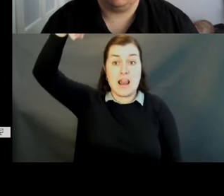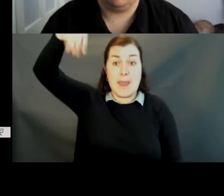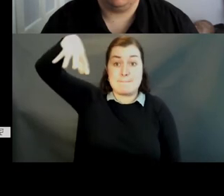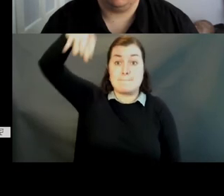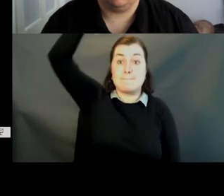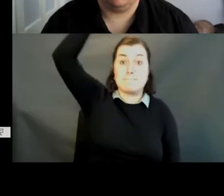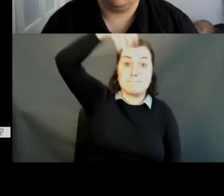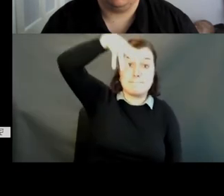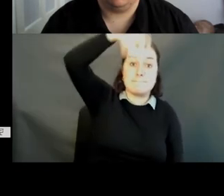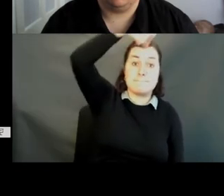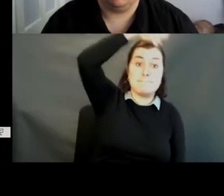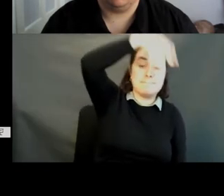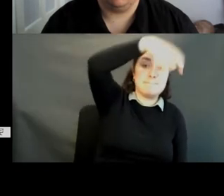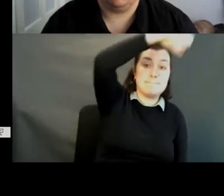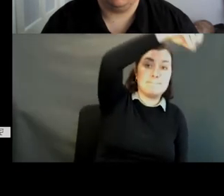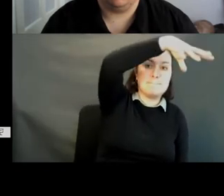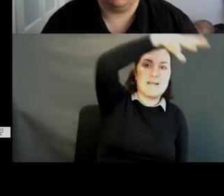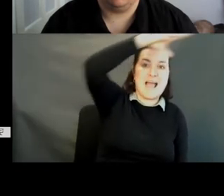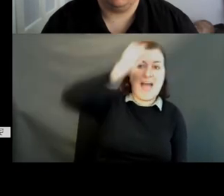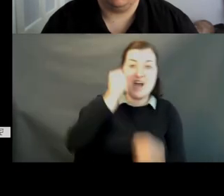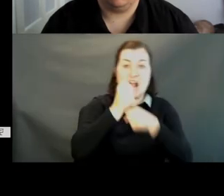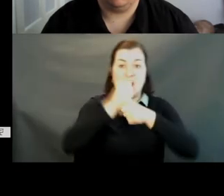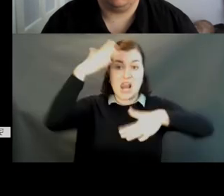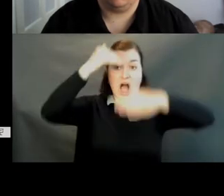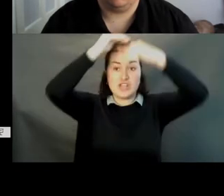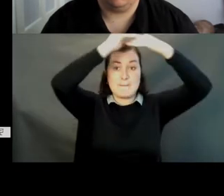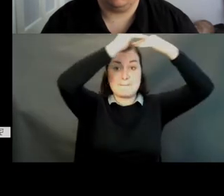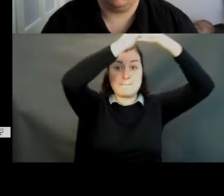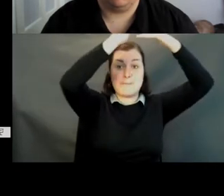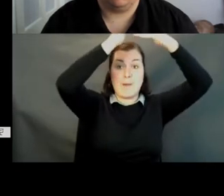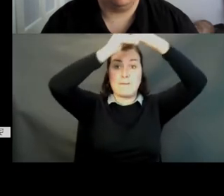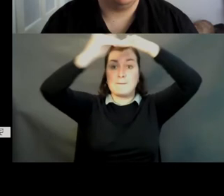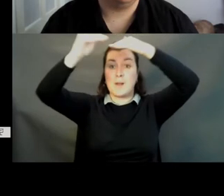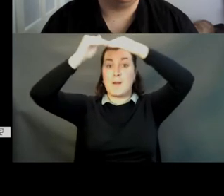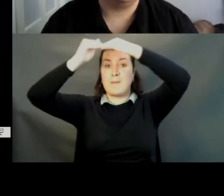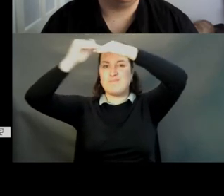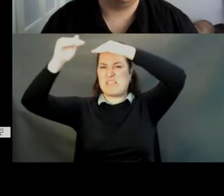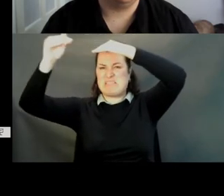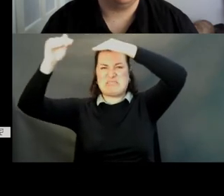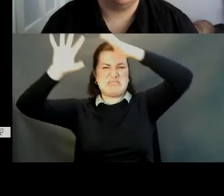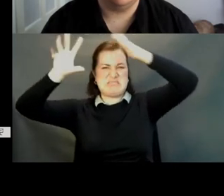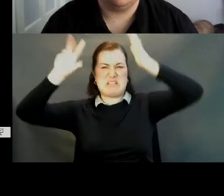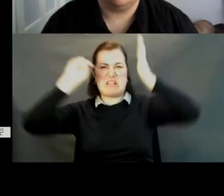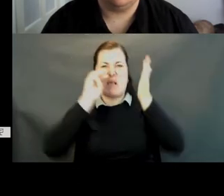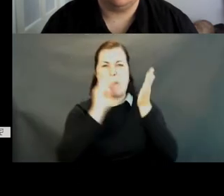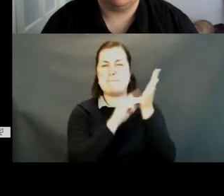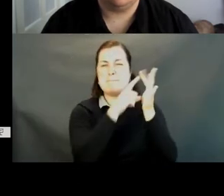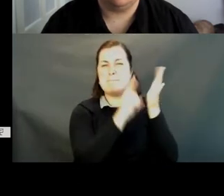the light is coming through a glass-paned roof, which is very mildewed and